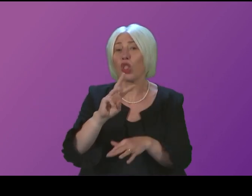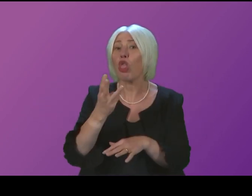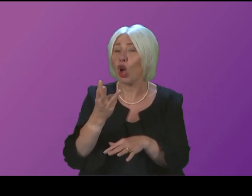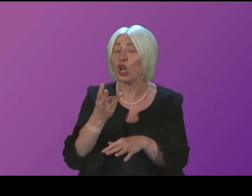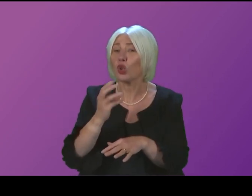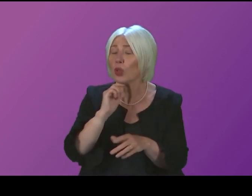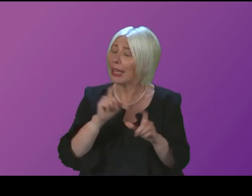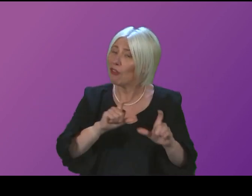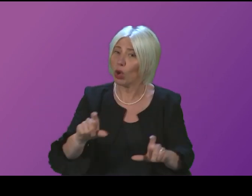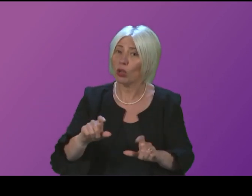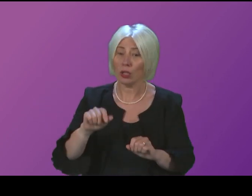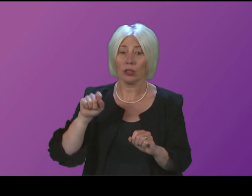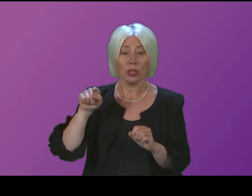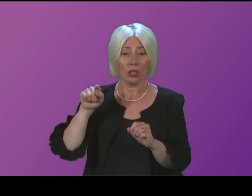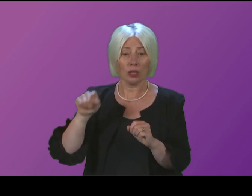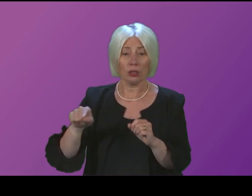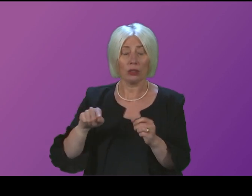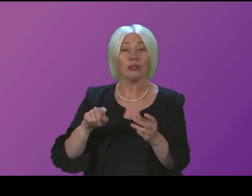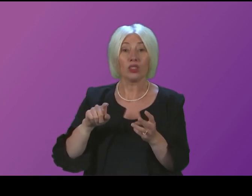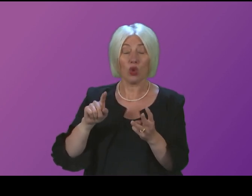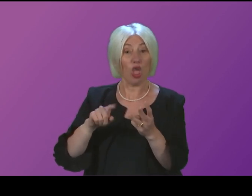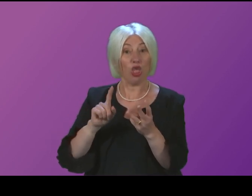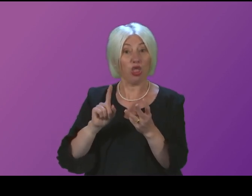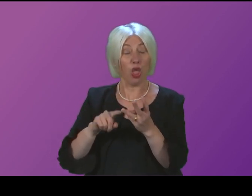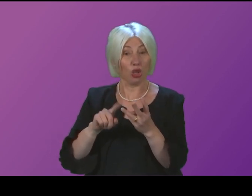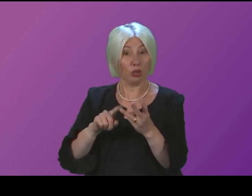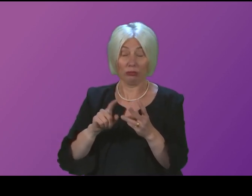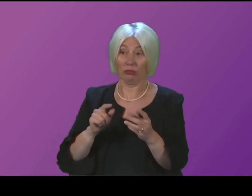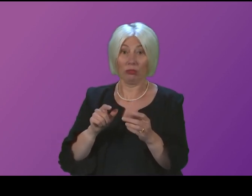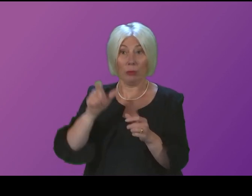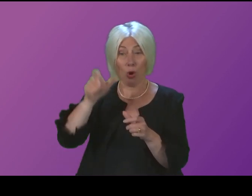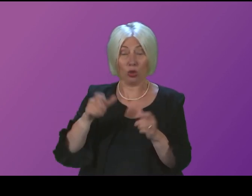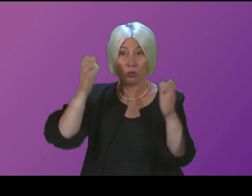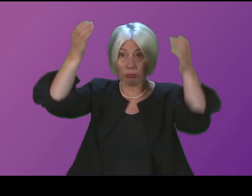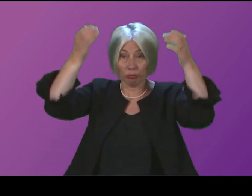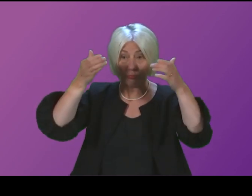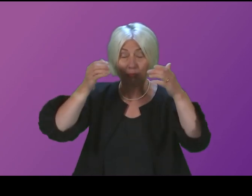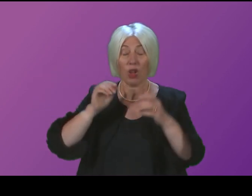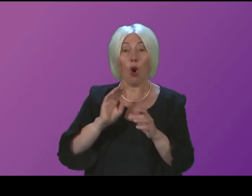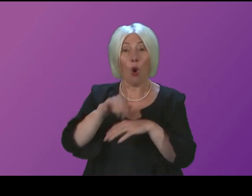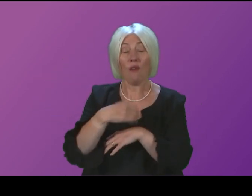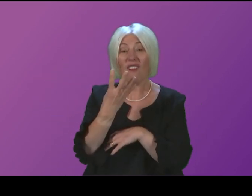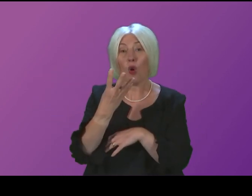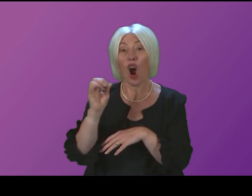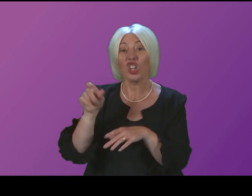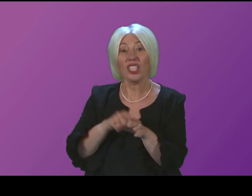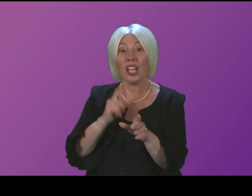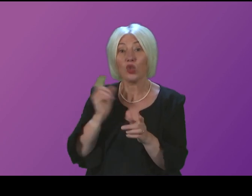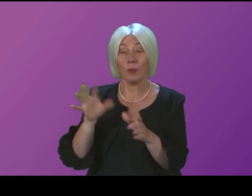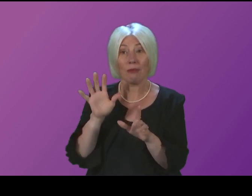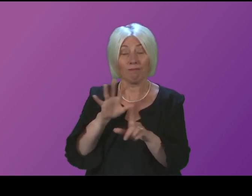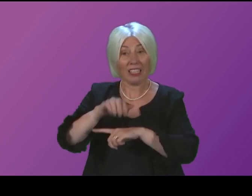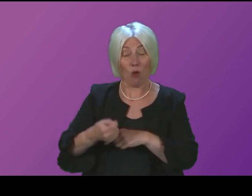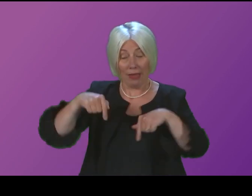first sovereign to accede to the throne while on Scottish soil in over 400 years. You have already served Scotland with